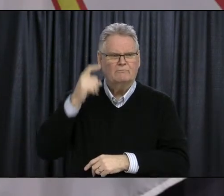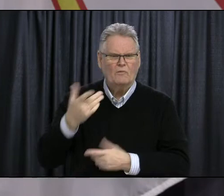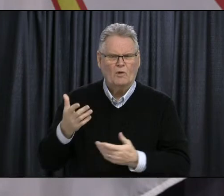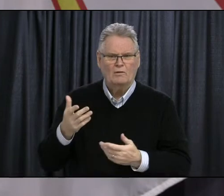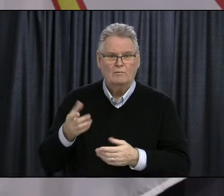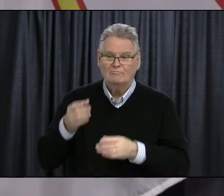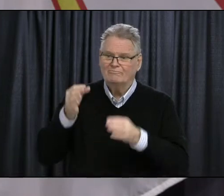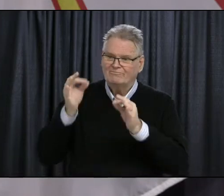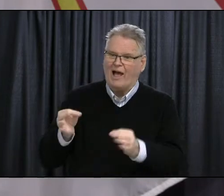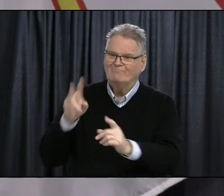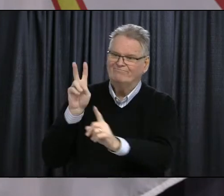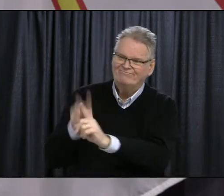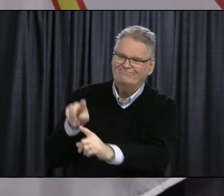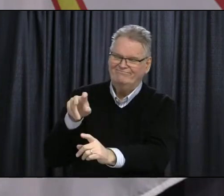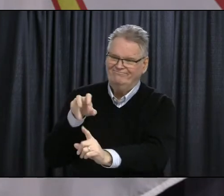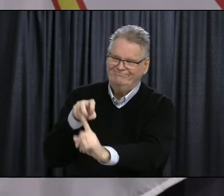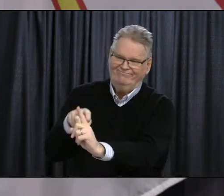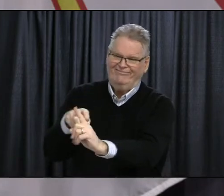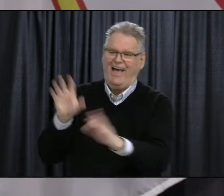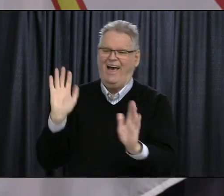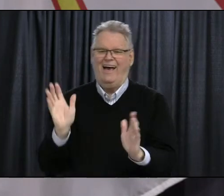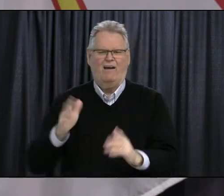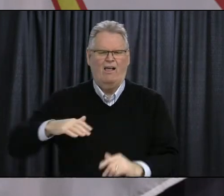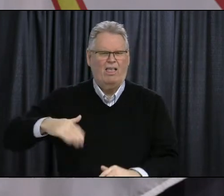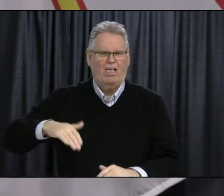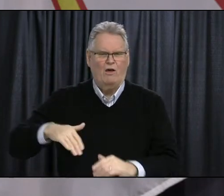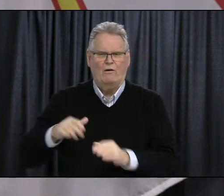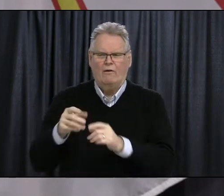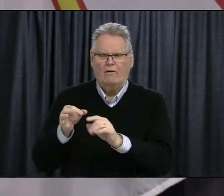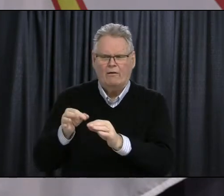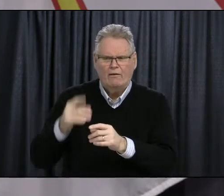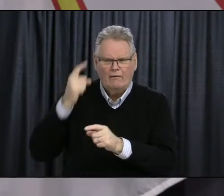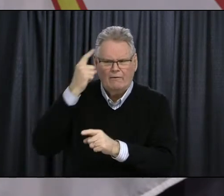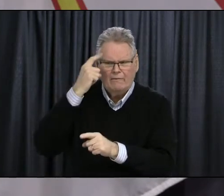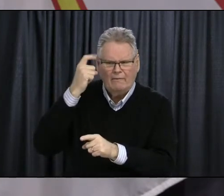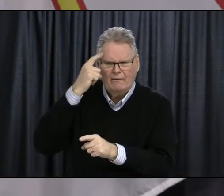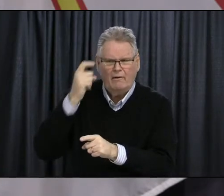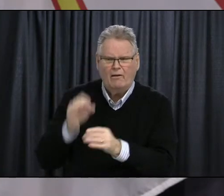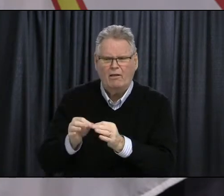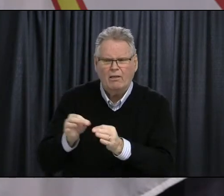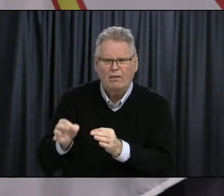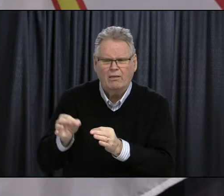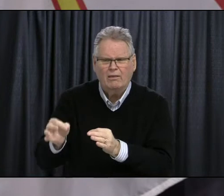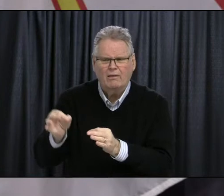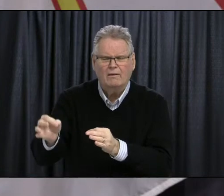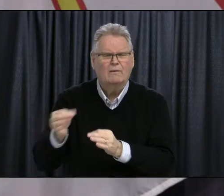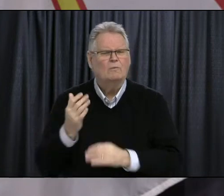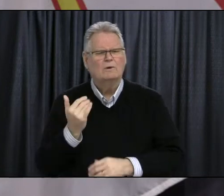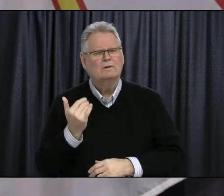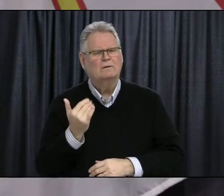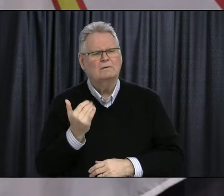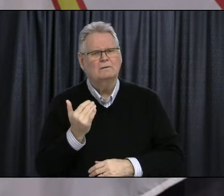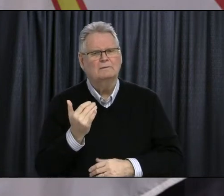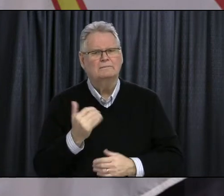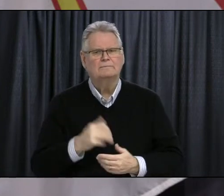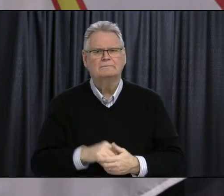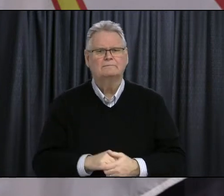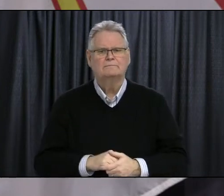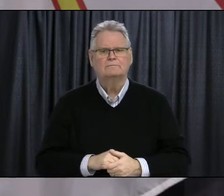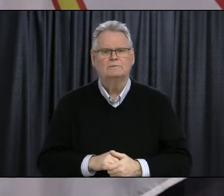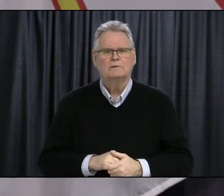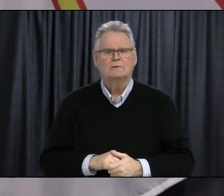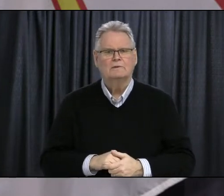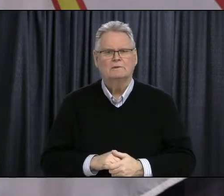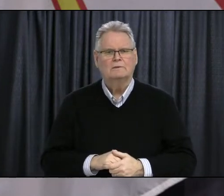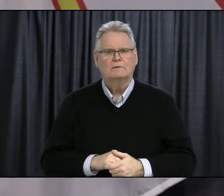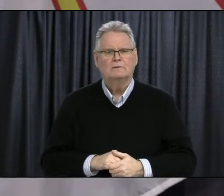So I can't really talk about individual cases and what their test results are and things like that. But